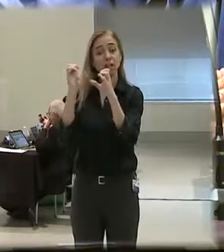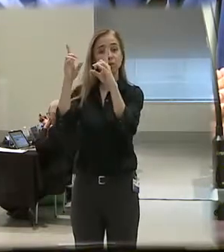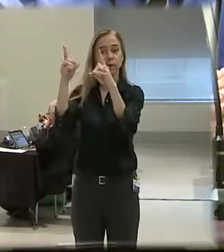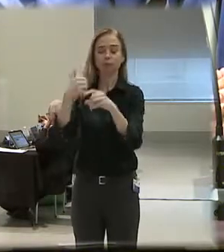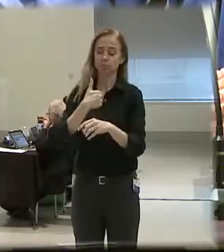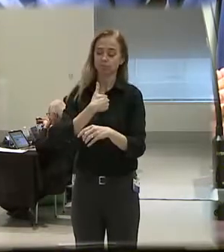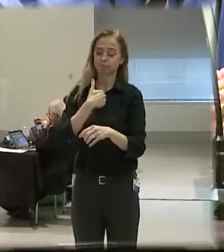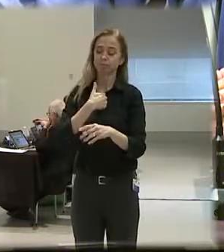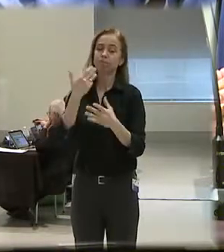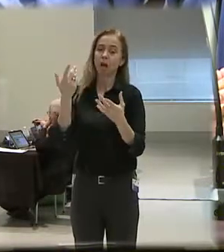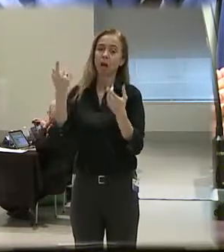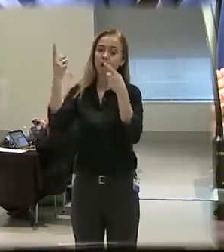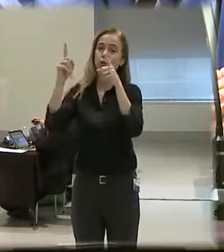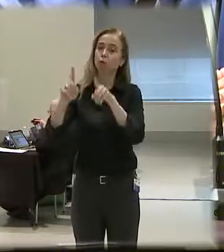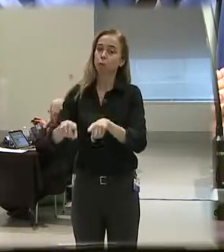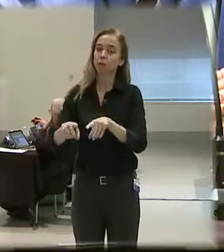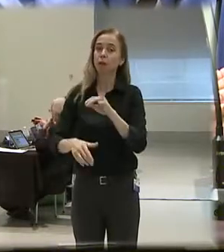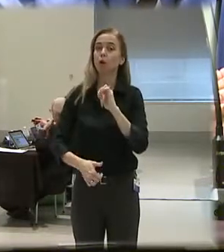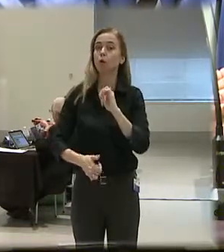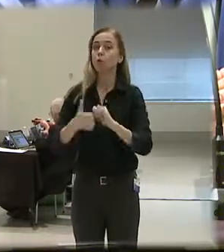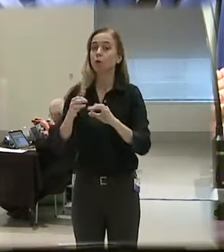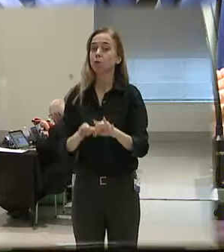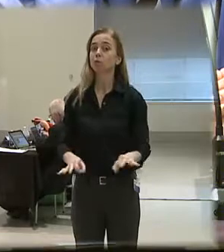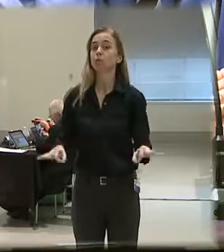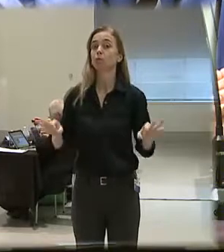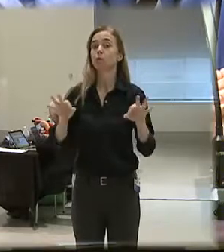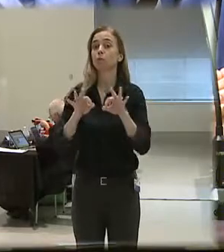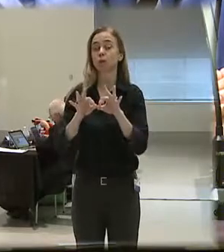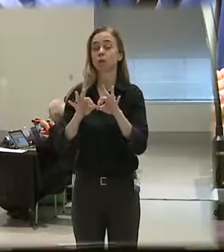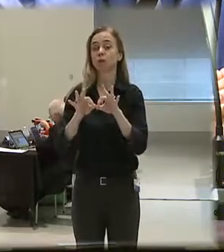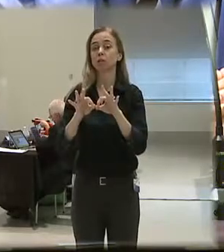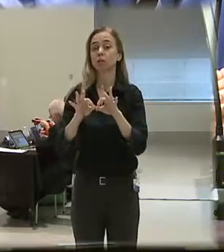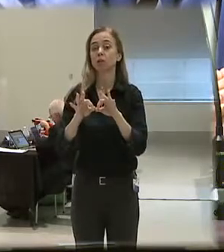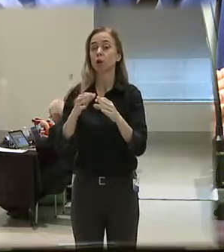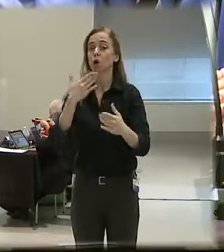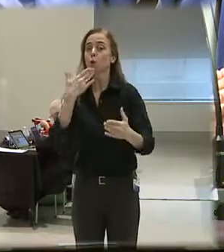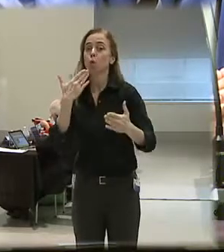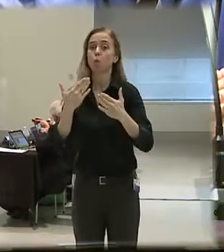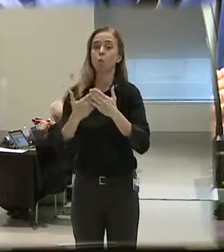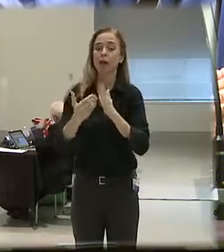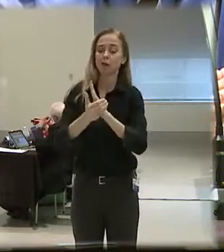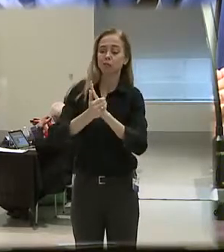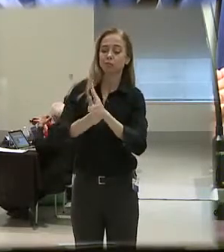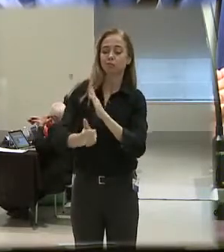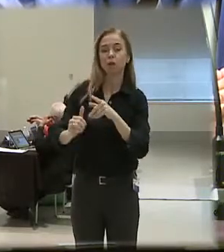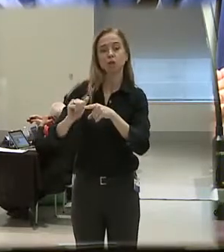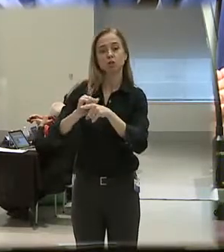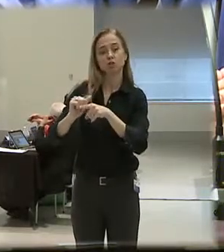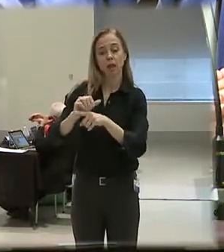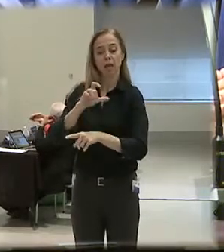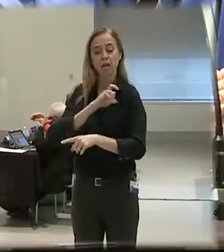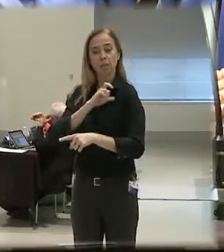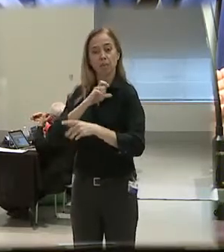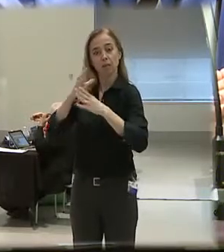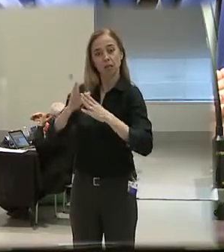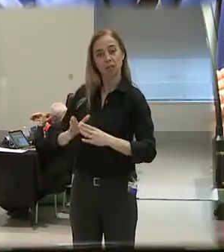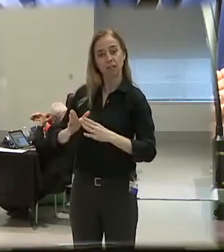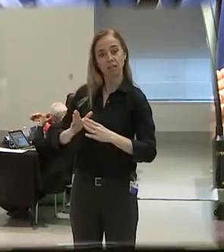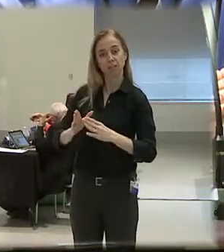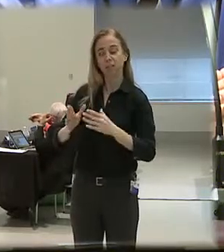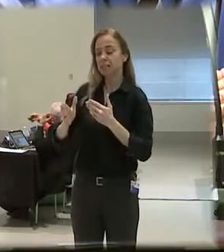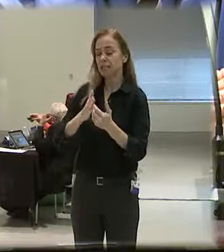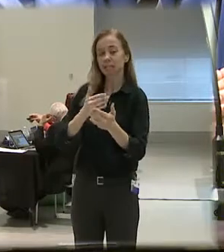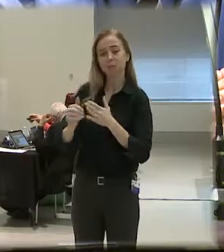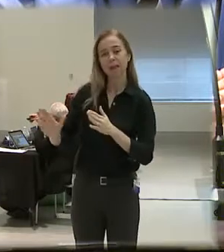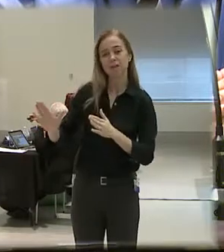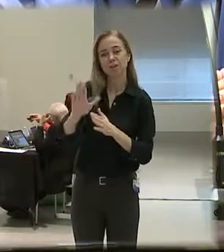you. But the most important thing is that we have well-trained police officers, regardless of what their educational status may be, because